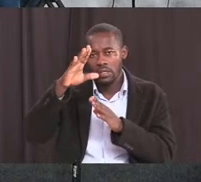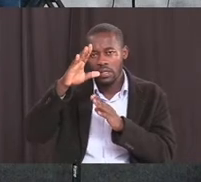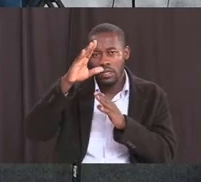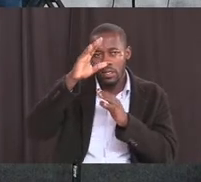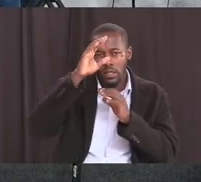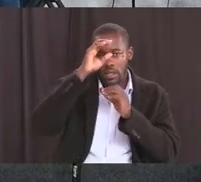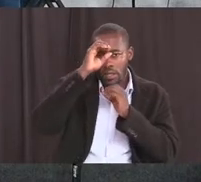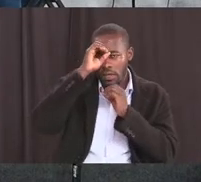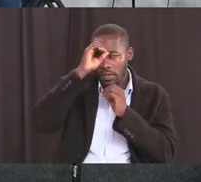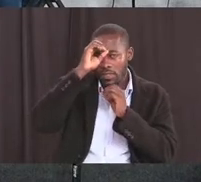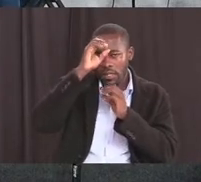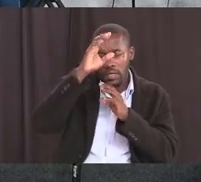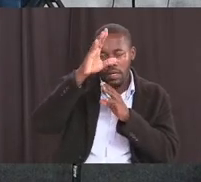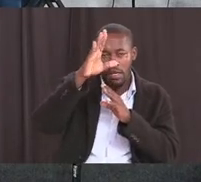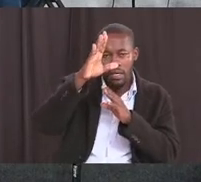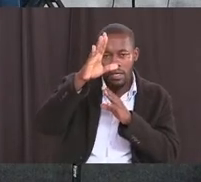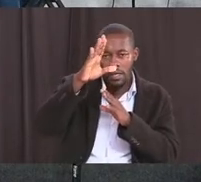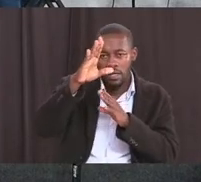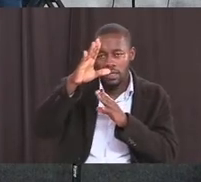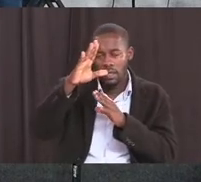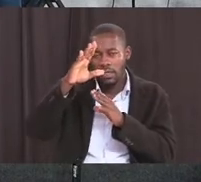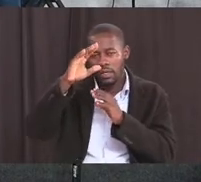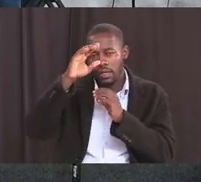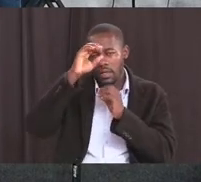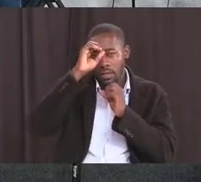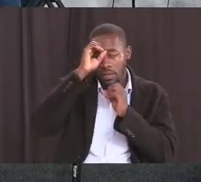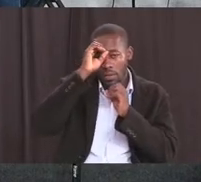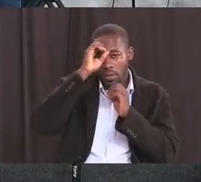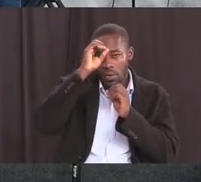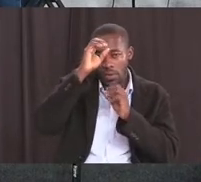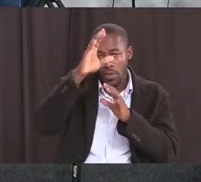Hosanna, Hosanna.